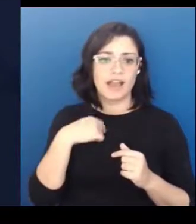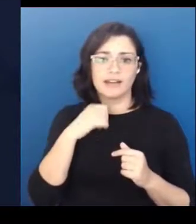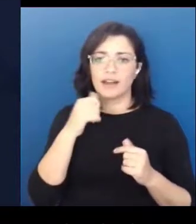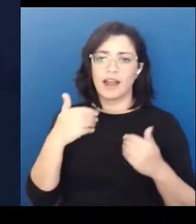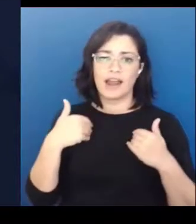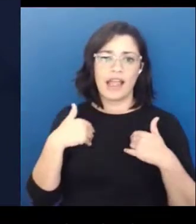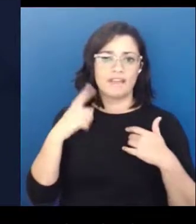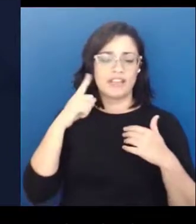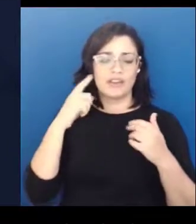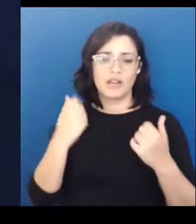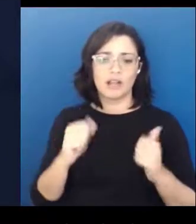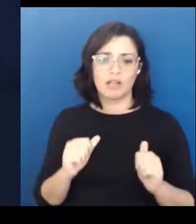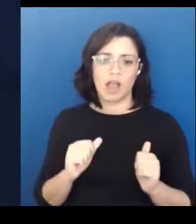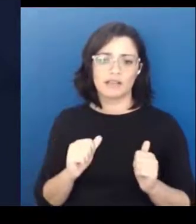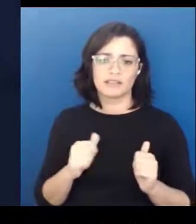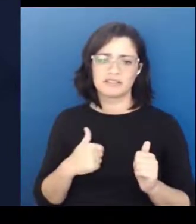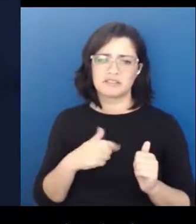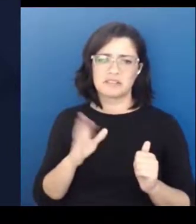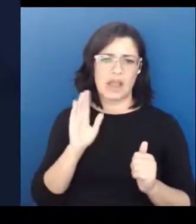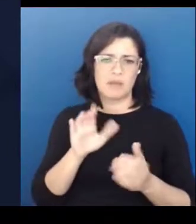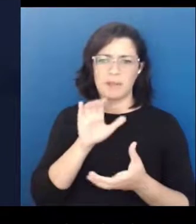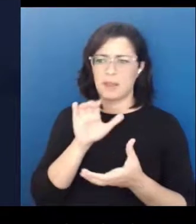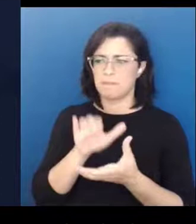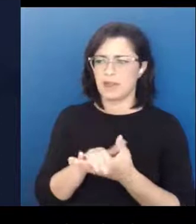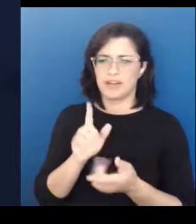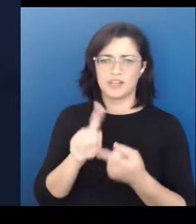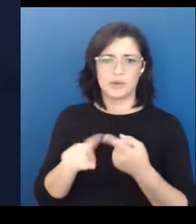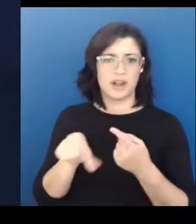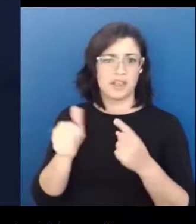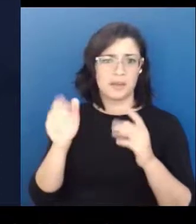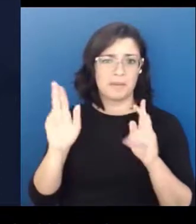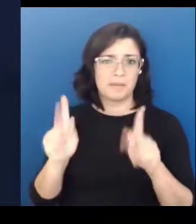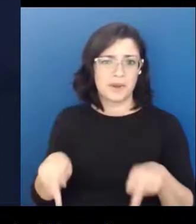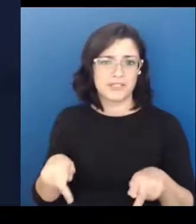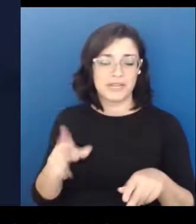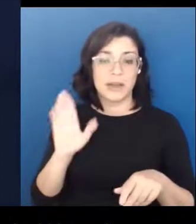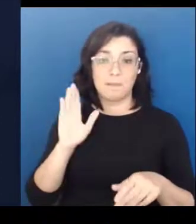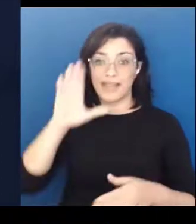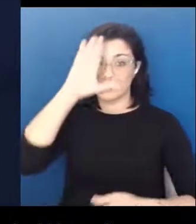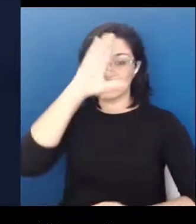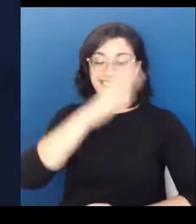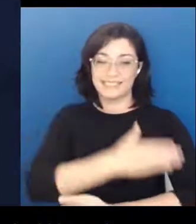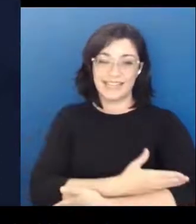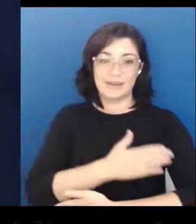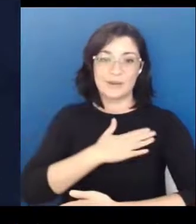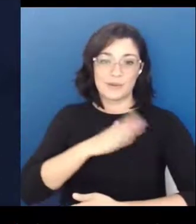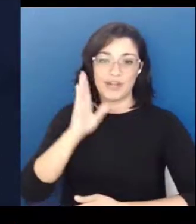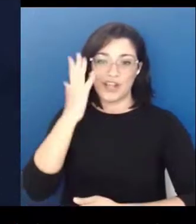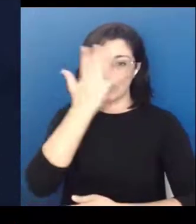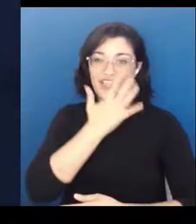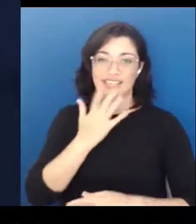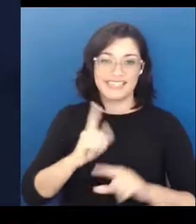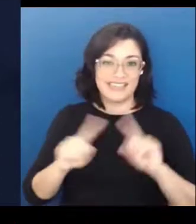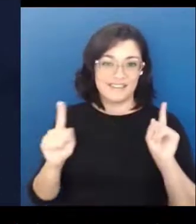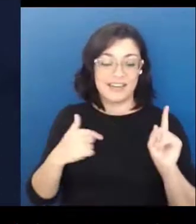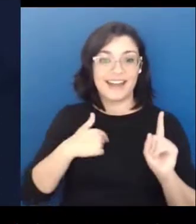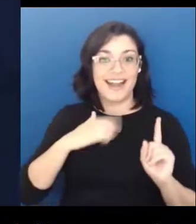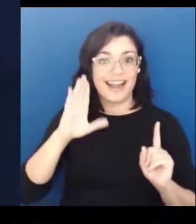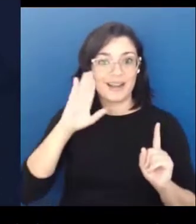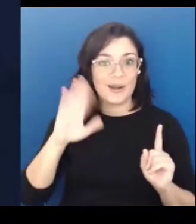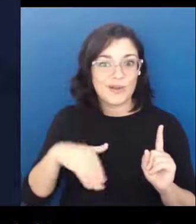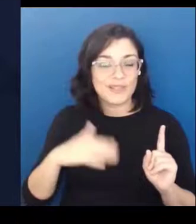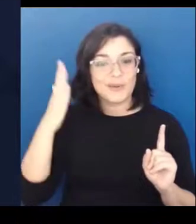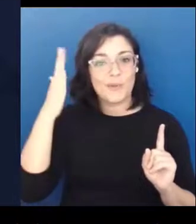be married to someone else and my son would look very different. And I know this because at least one other fellow in